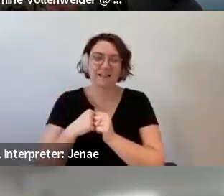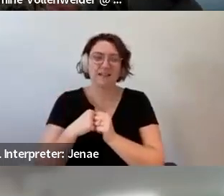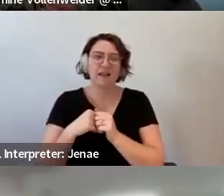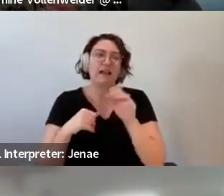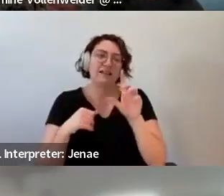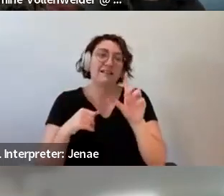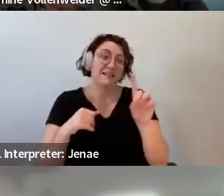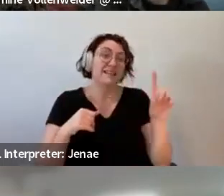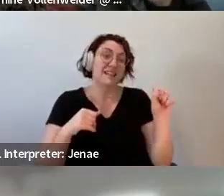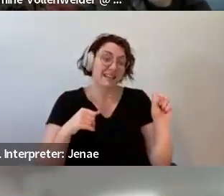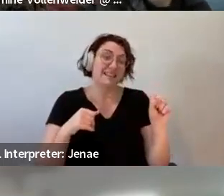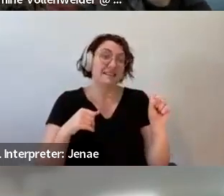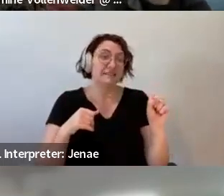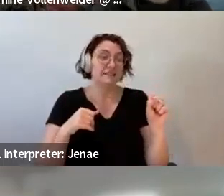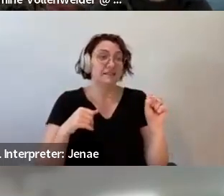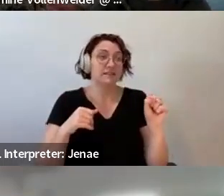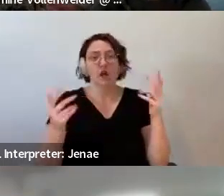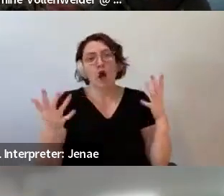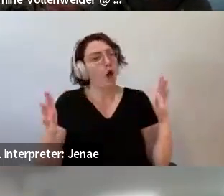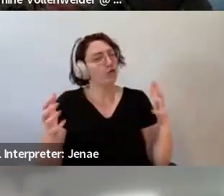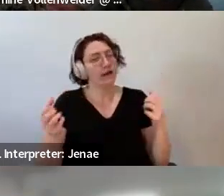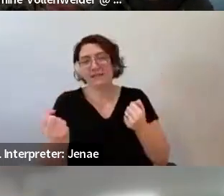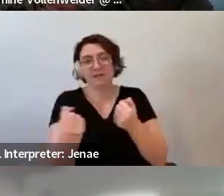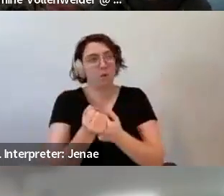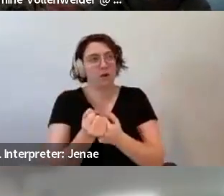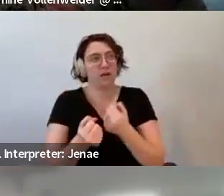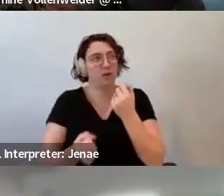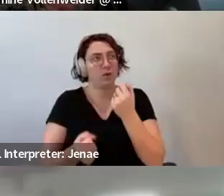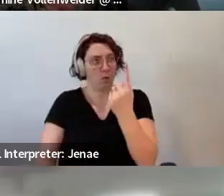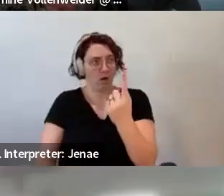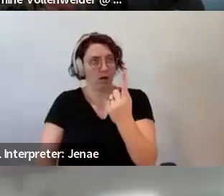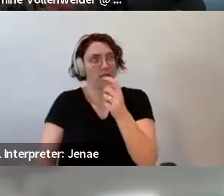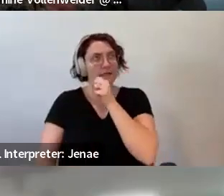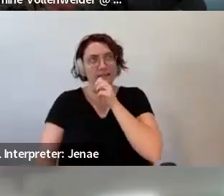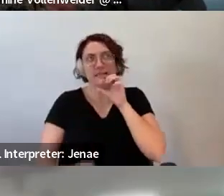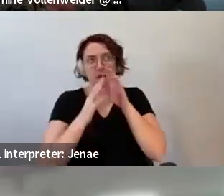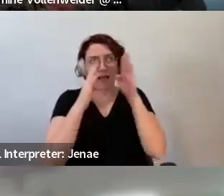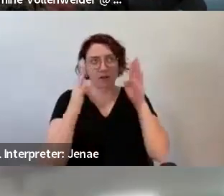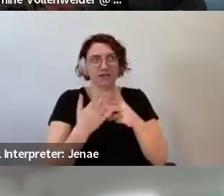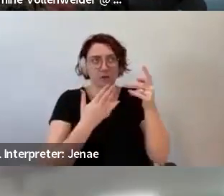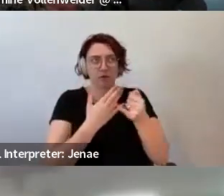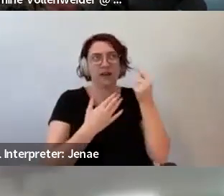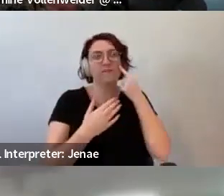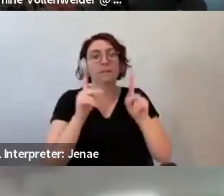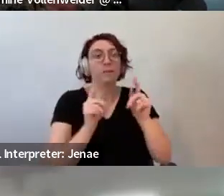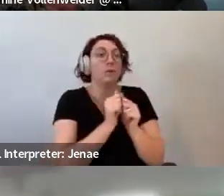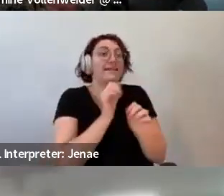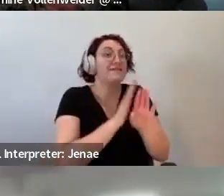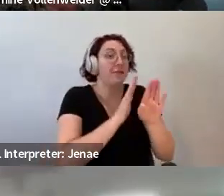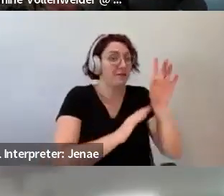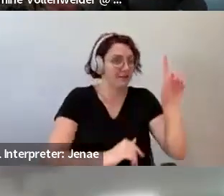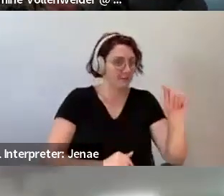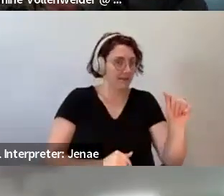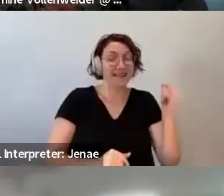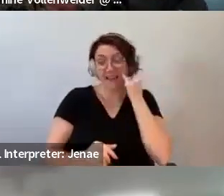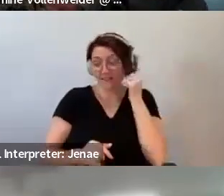Developmental Services has already supported one senior housing project for people with developmental disabilities. So if this one gets